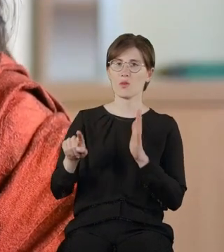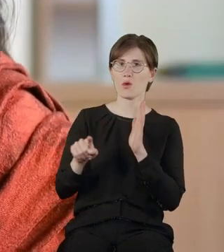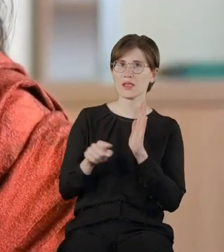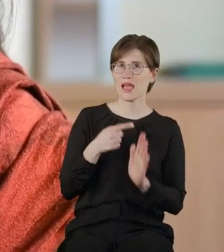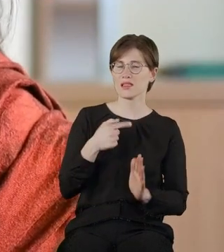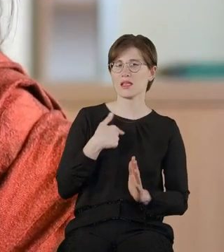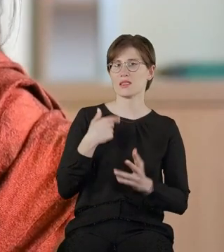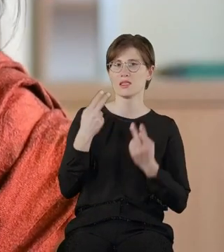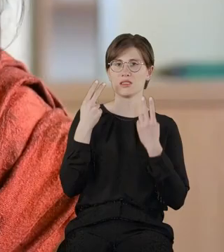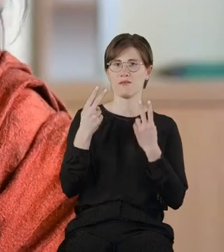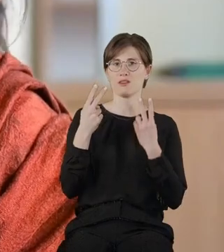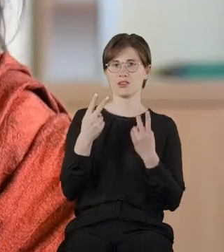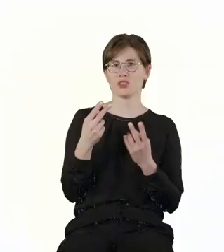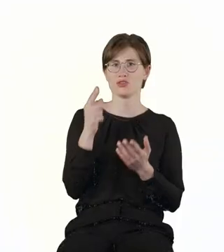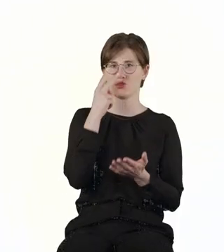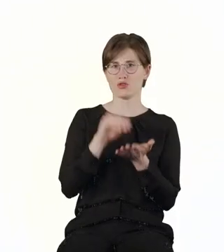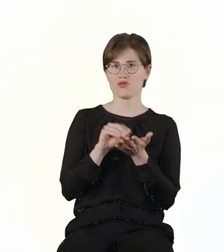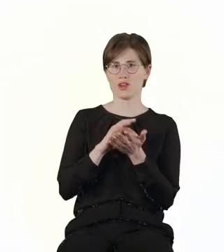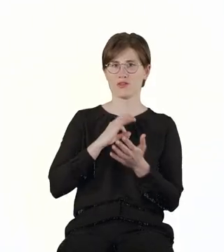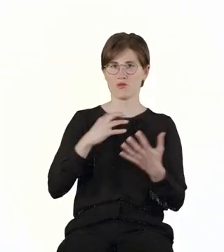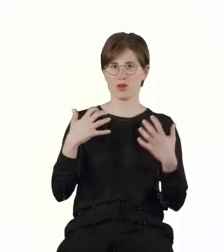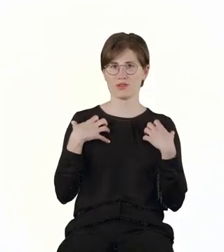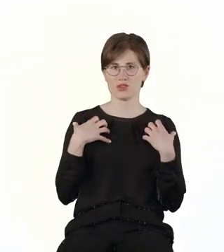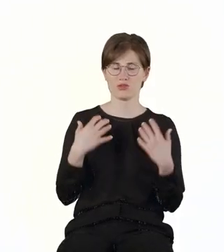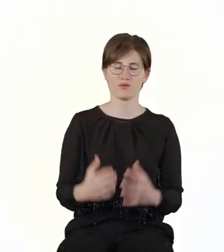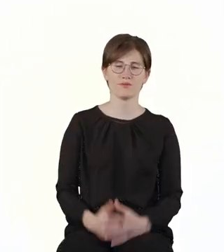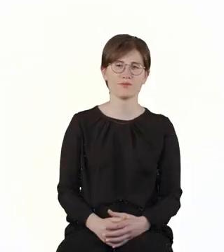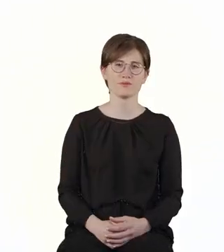biggest adventures of my life.